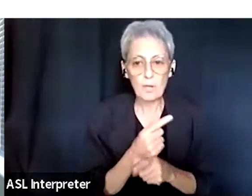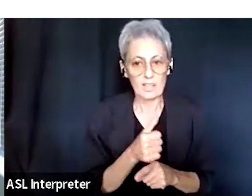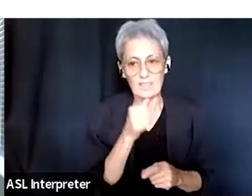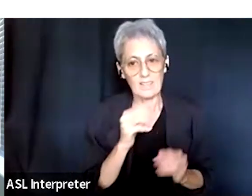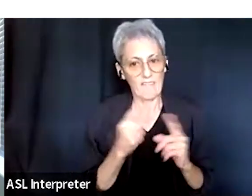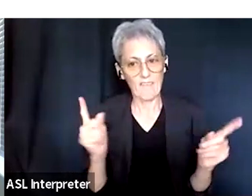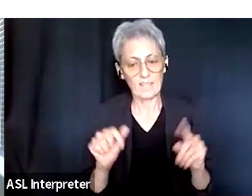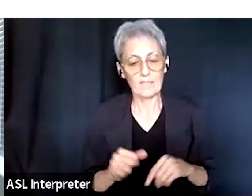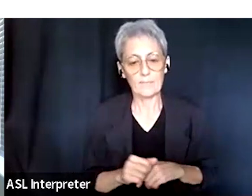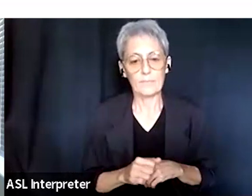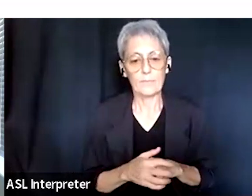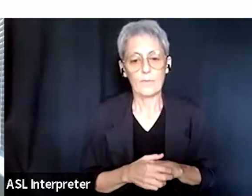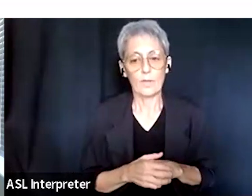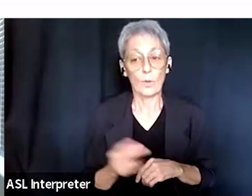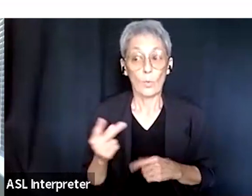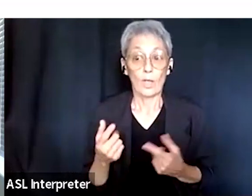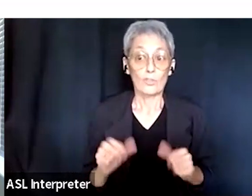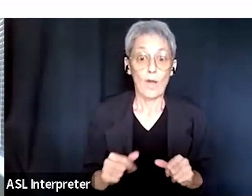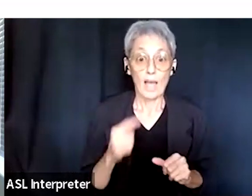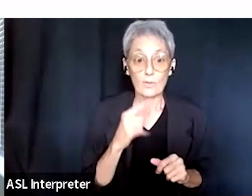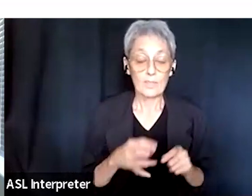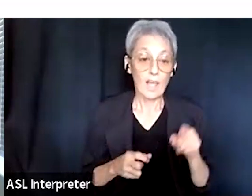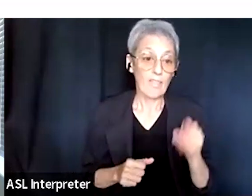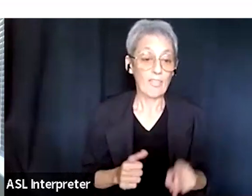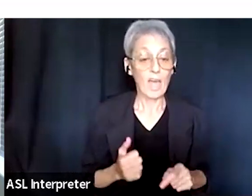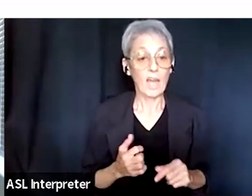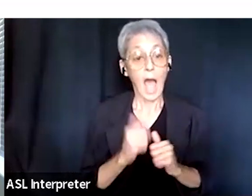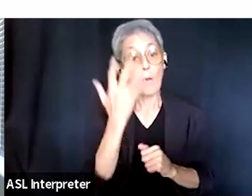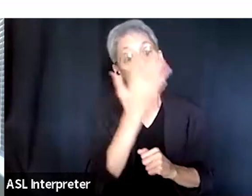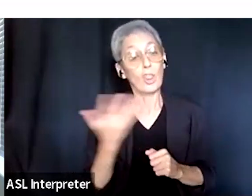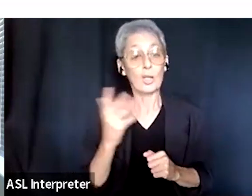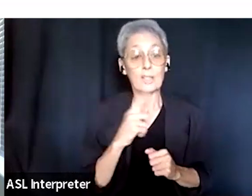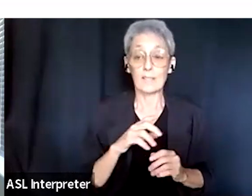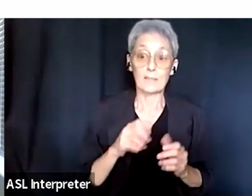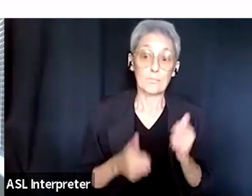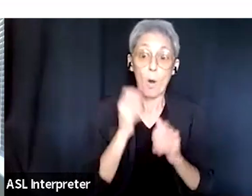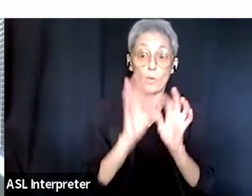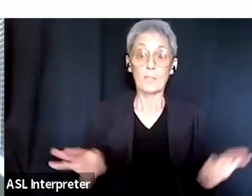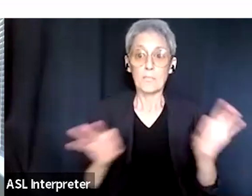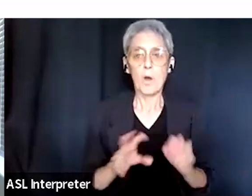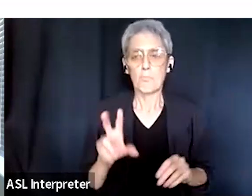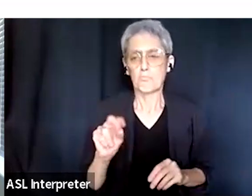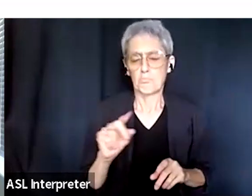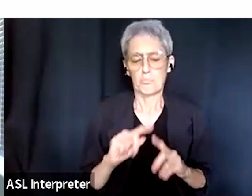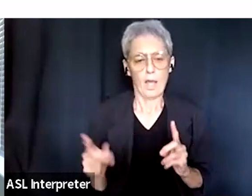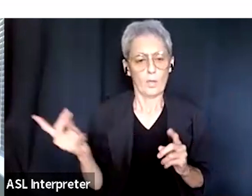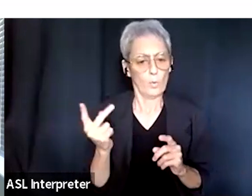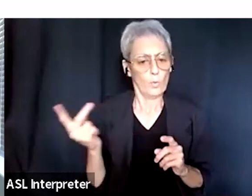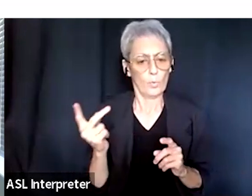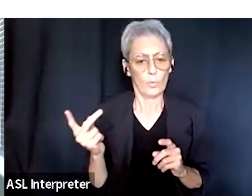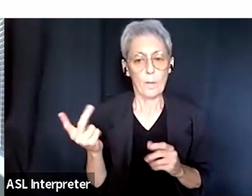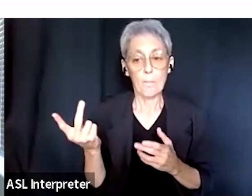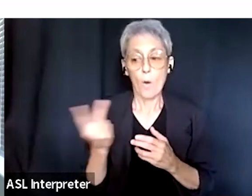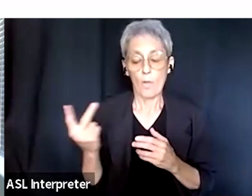say that the aesthetics are the be-all and end-all of everything, another thing we bring to the task is we're both rooted in the arts